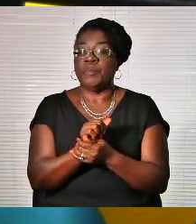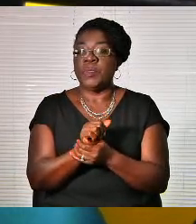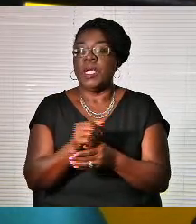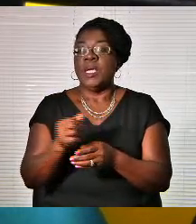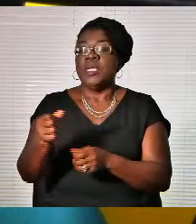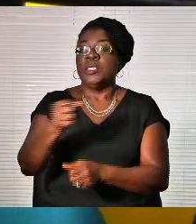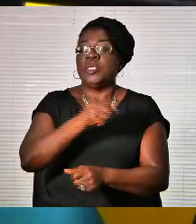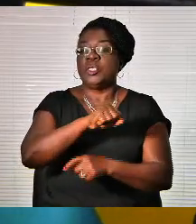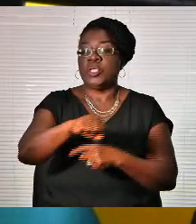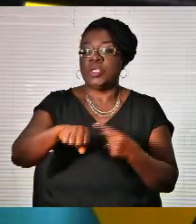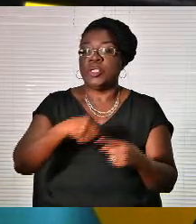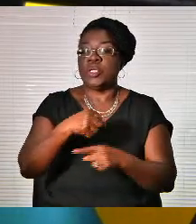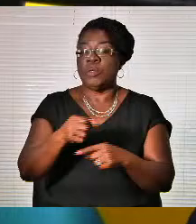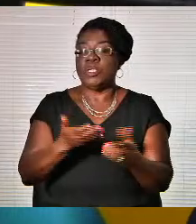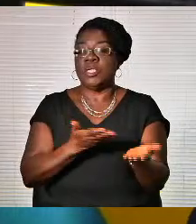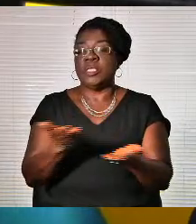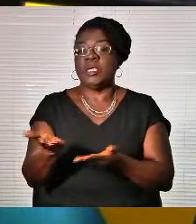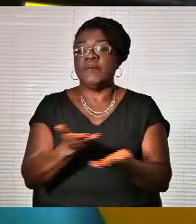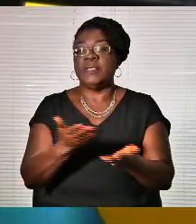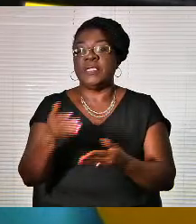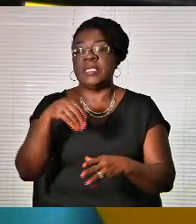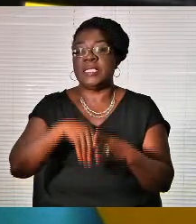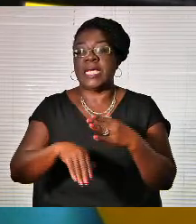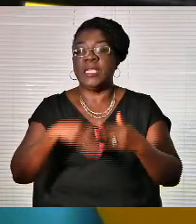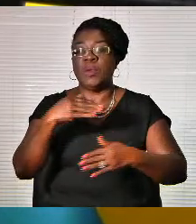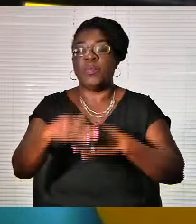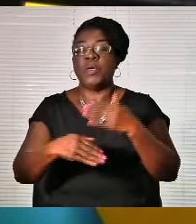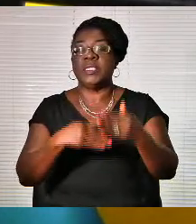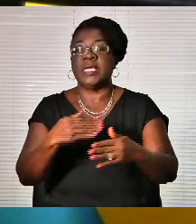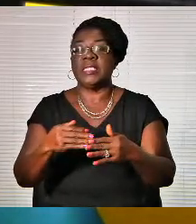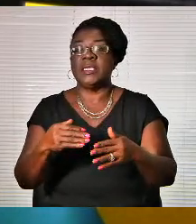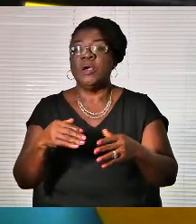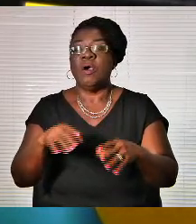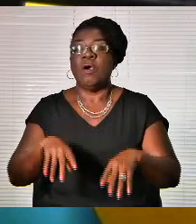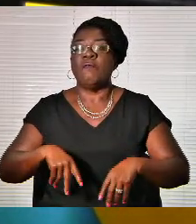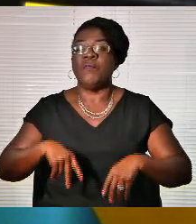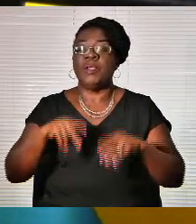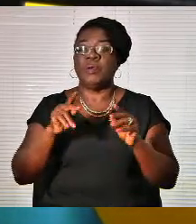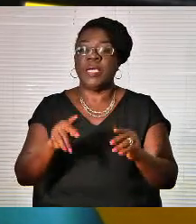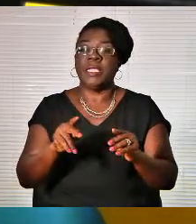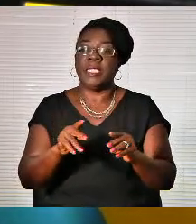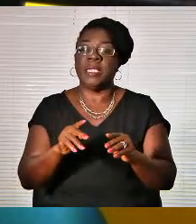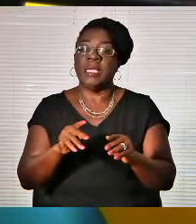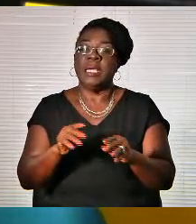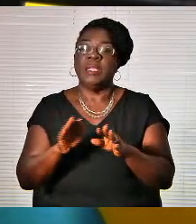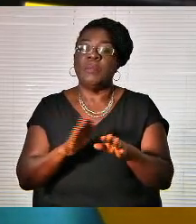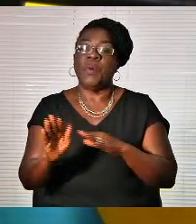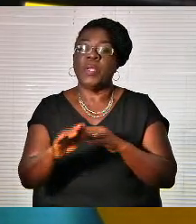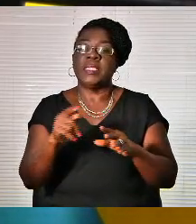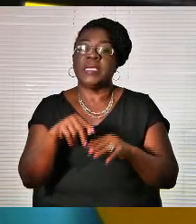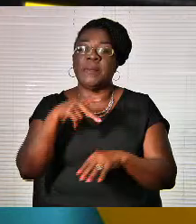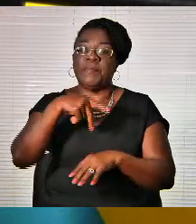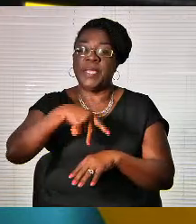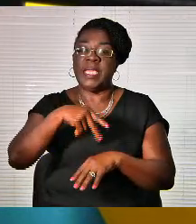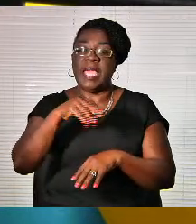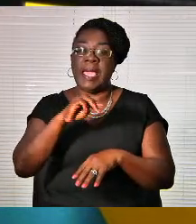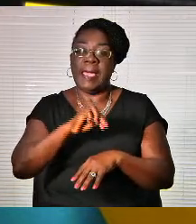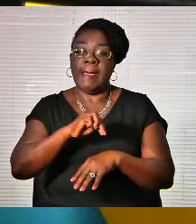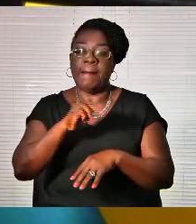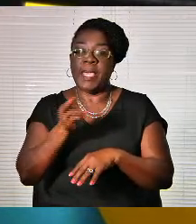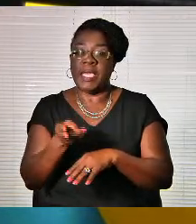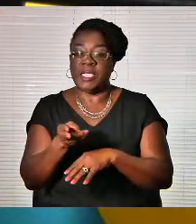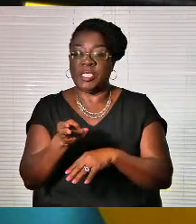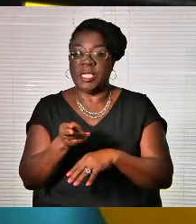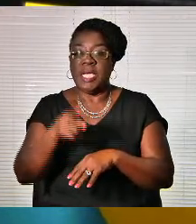Social Services is still in the process of relocating the boarders at PMH. The PHA can